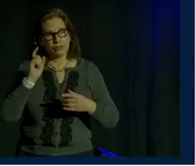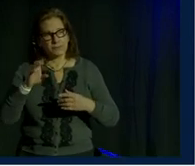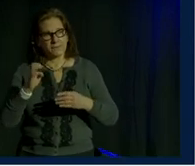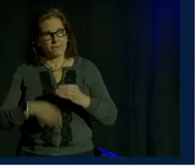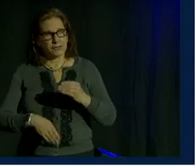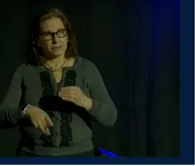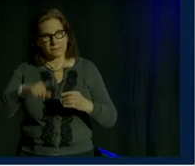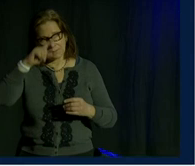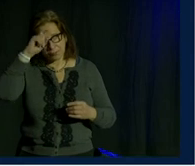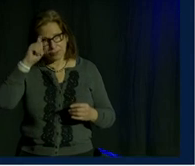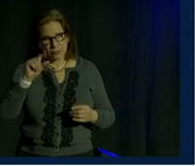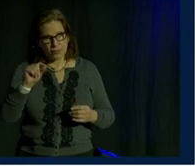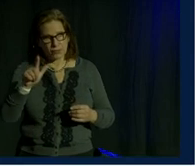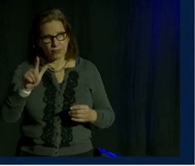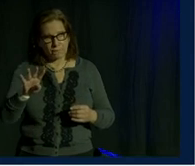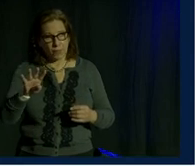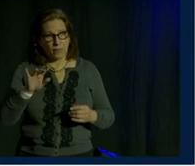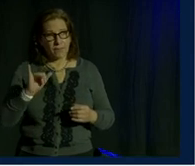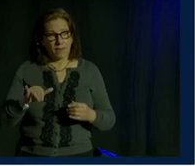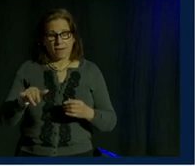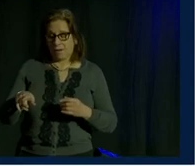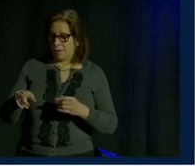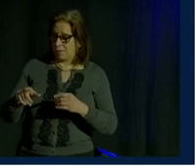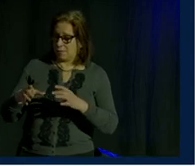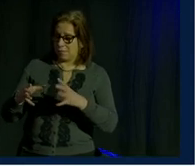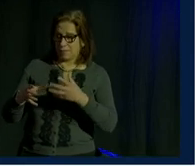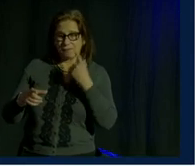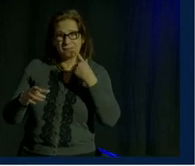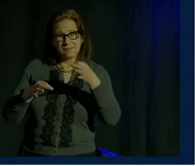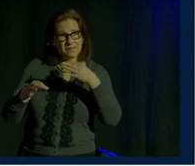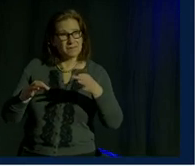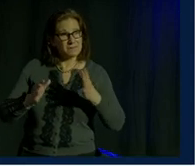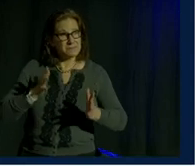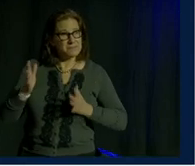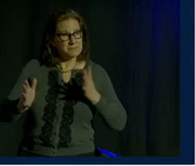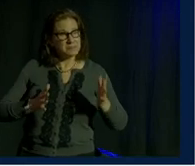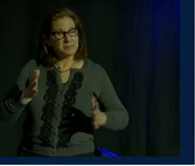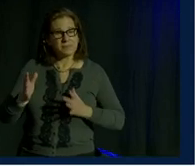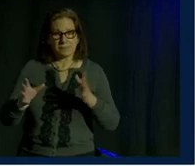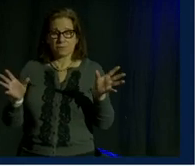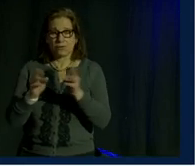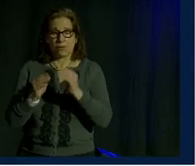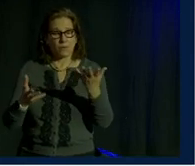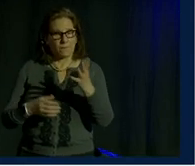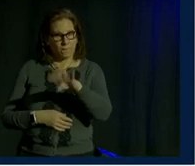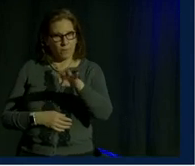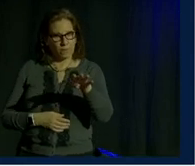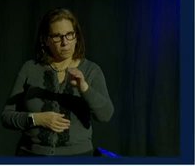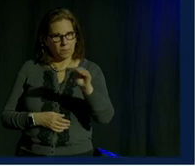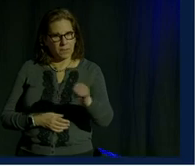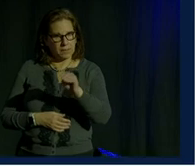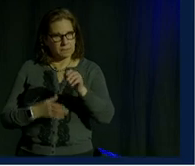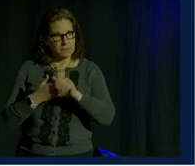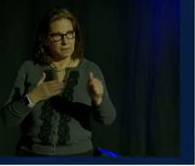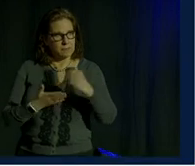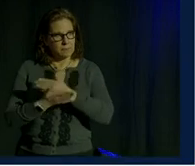of 2024. The project has a budget of approximately $44 million.